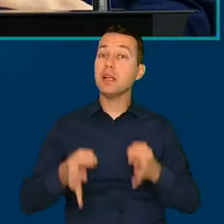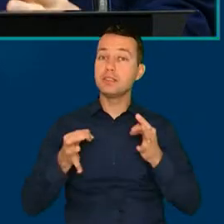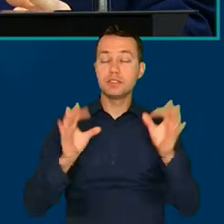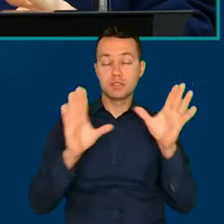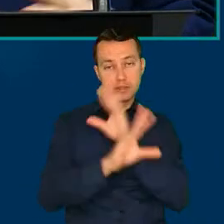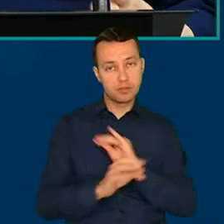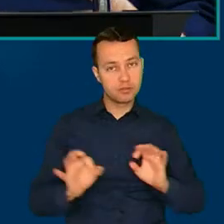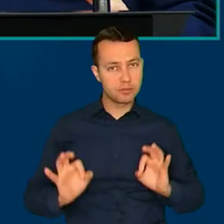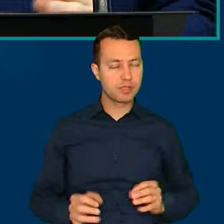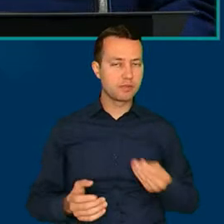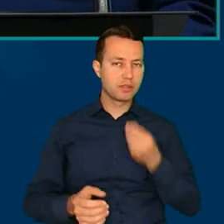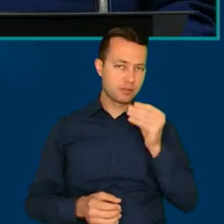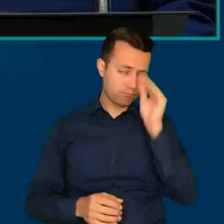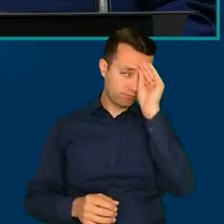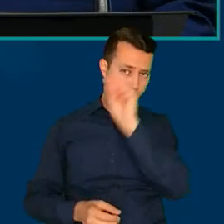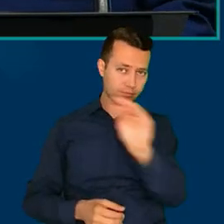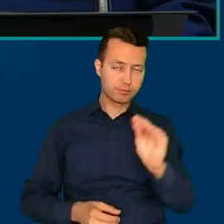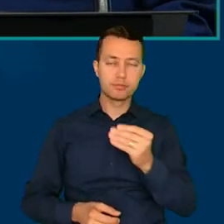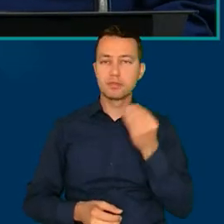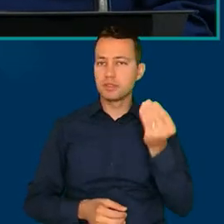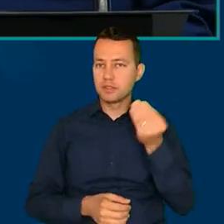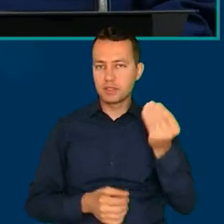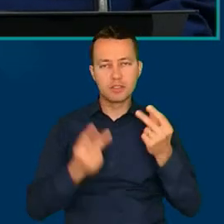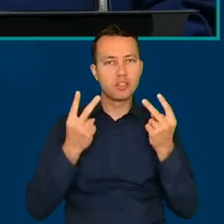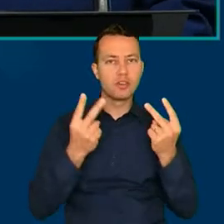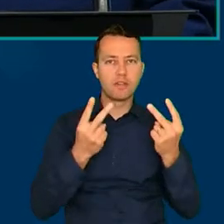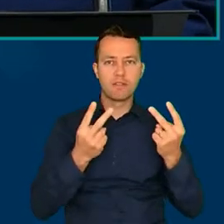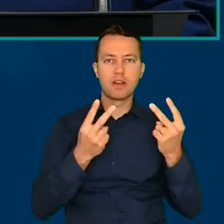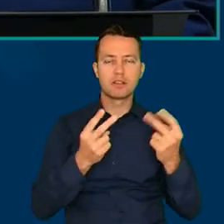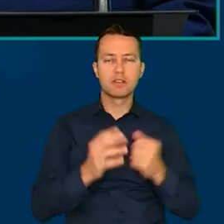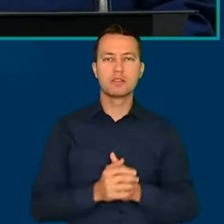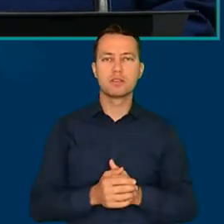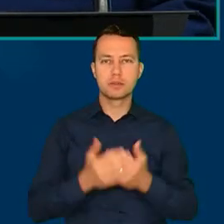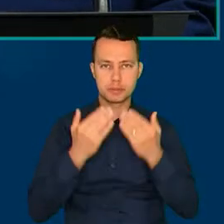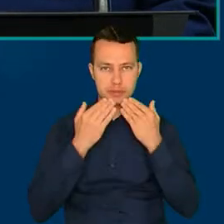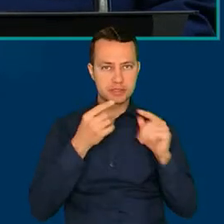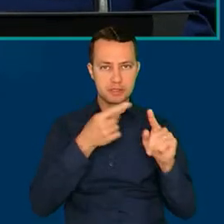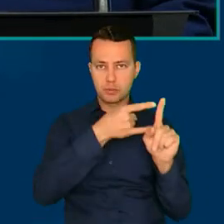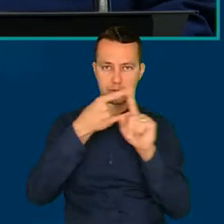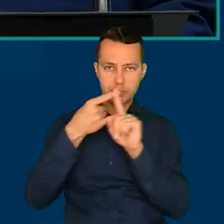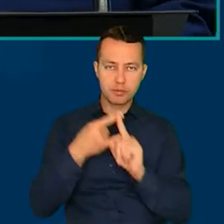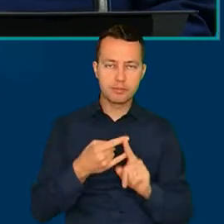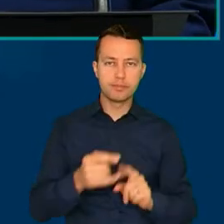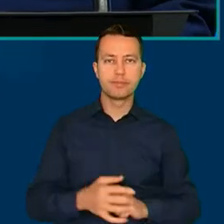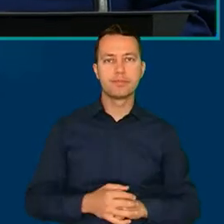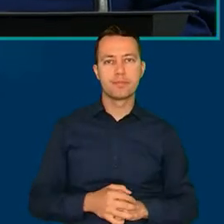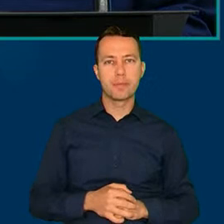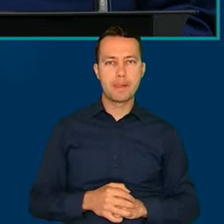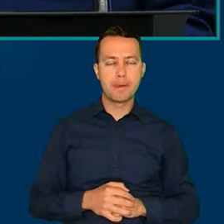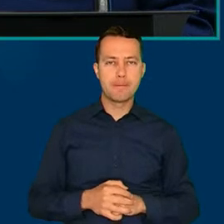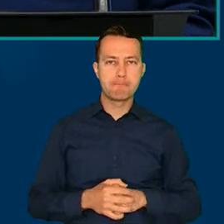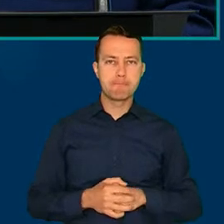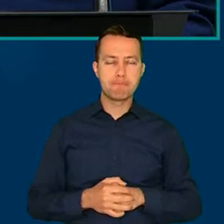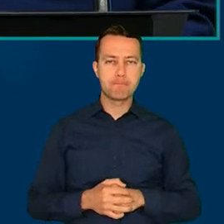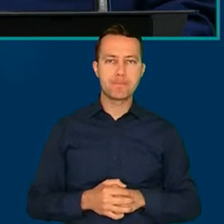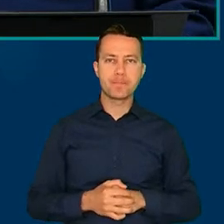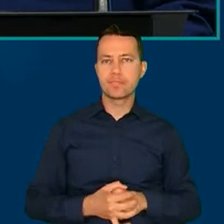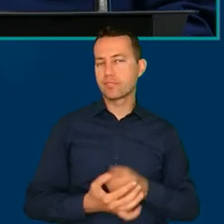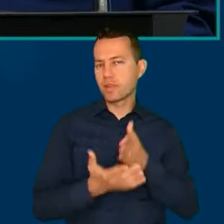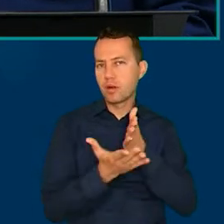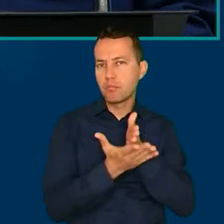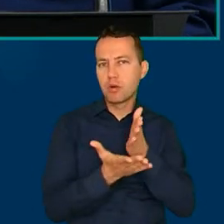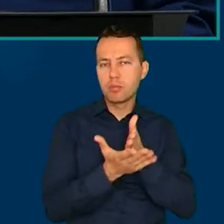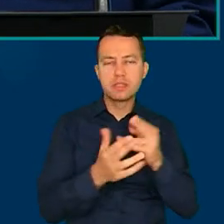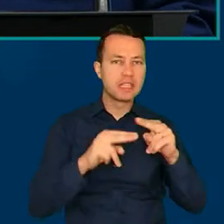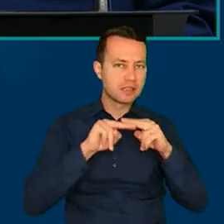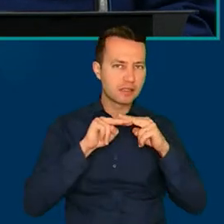and gentlemen, what are we going to talk about today? will be very